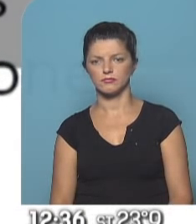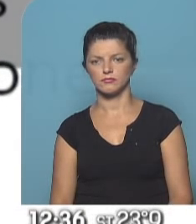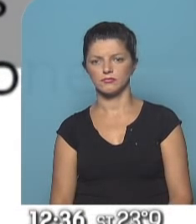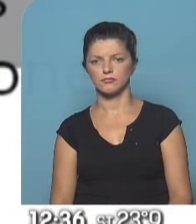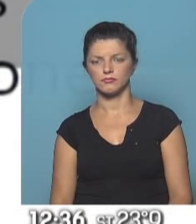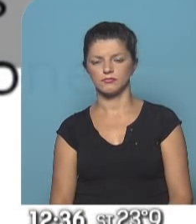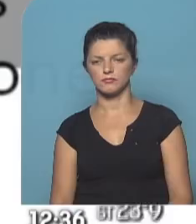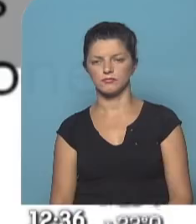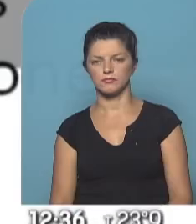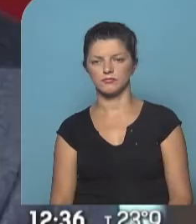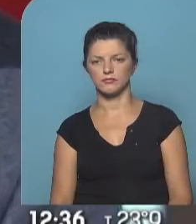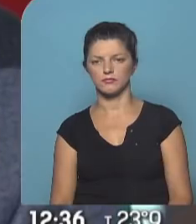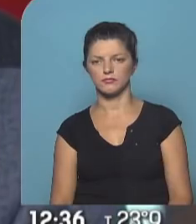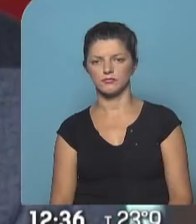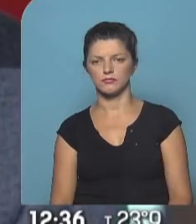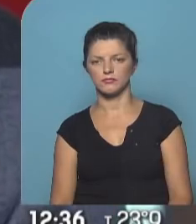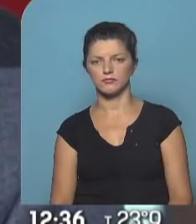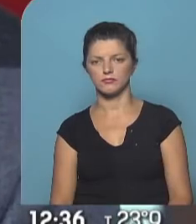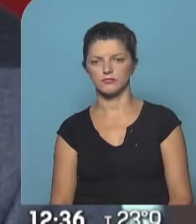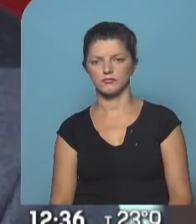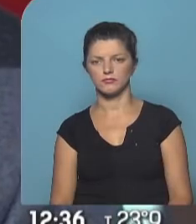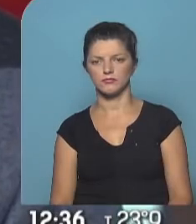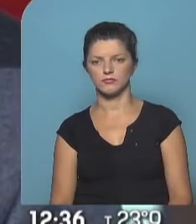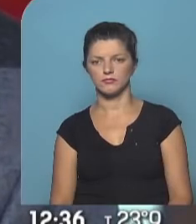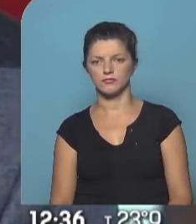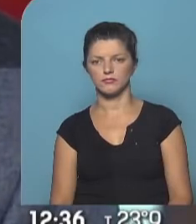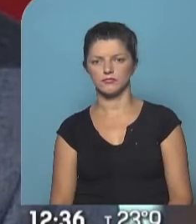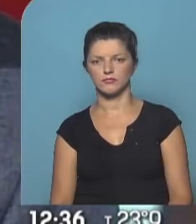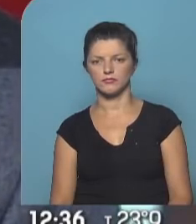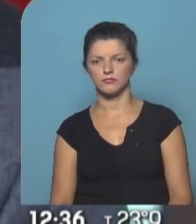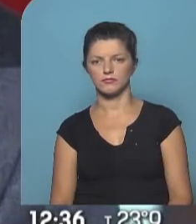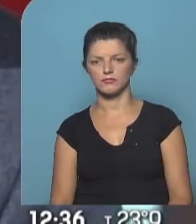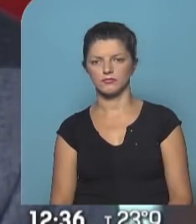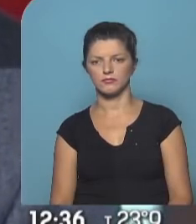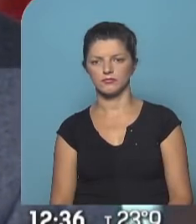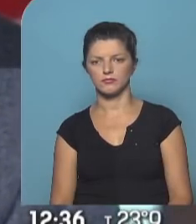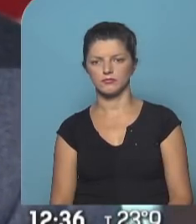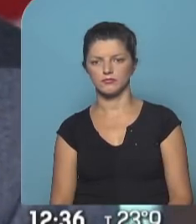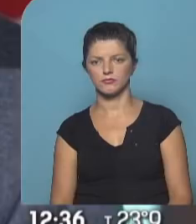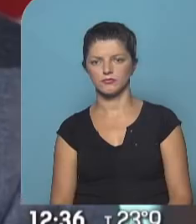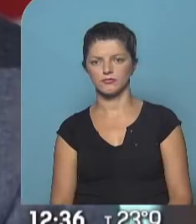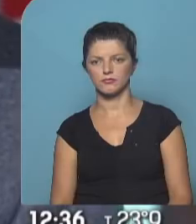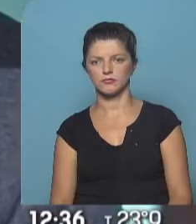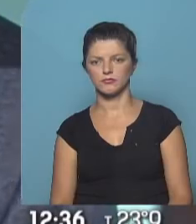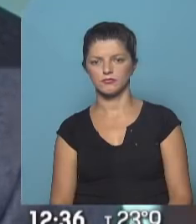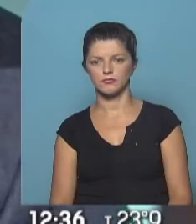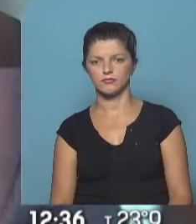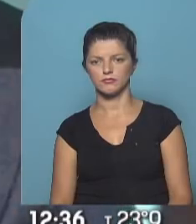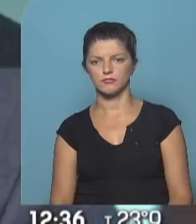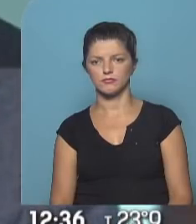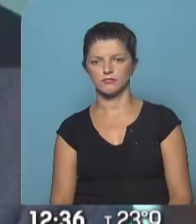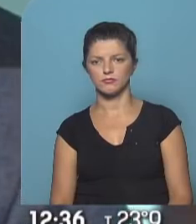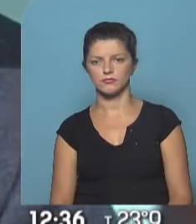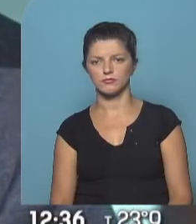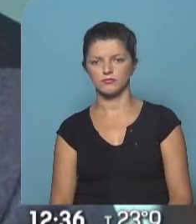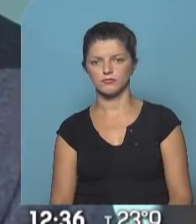the transformation was, you know, we thought this presidency could work. We thought Donald Trump is an